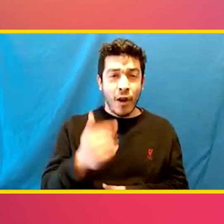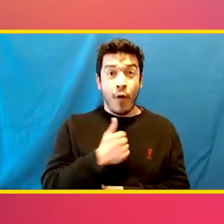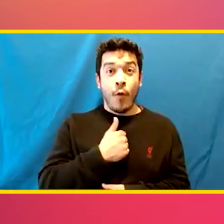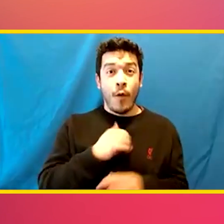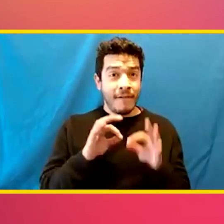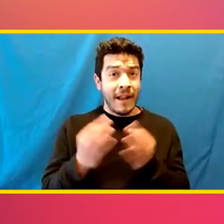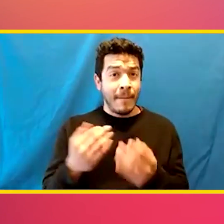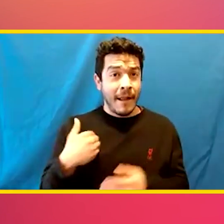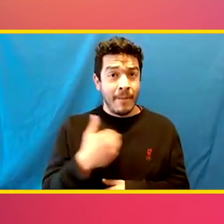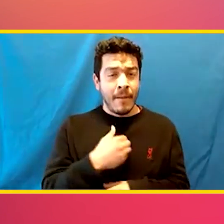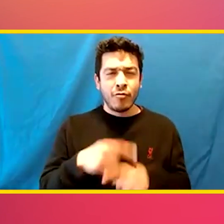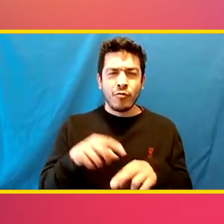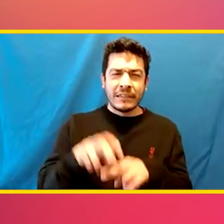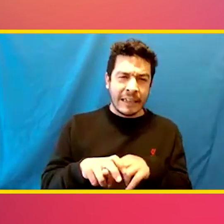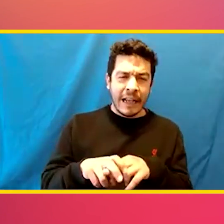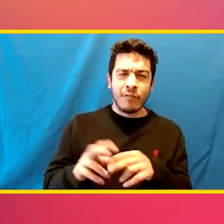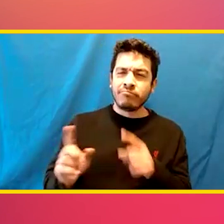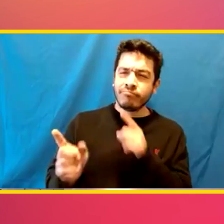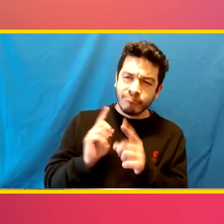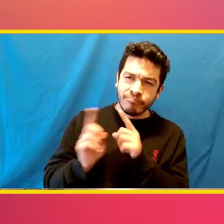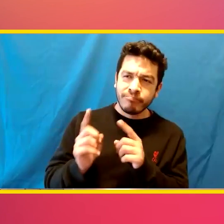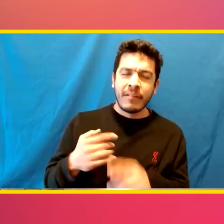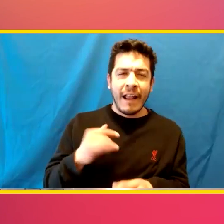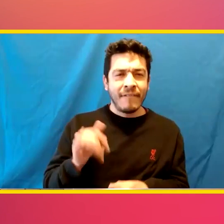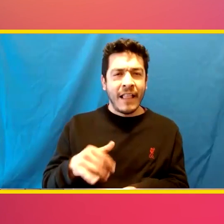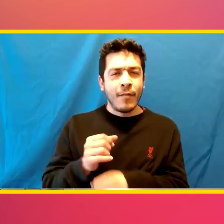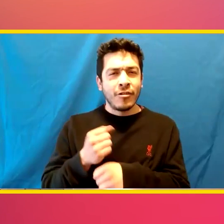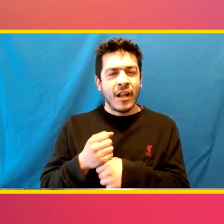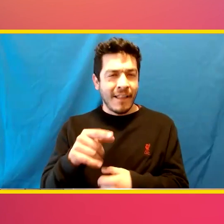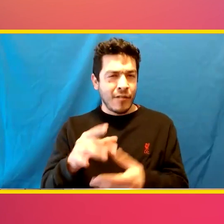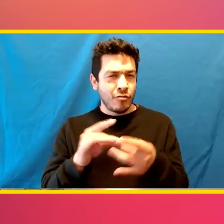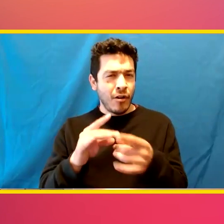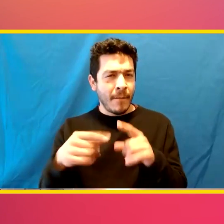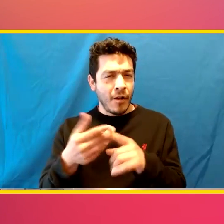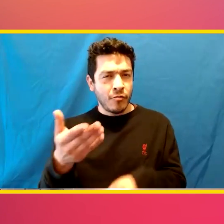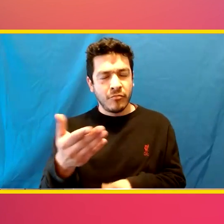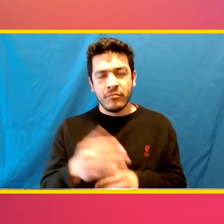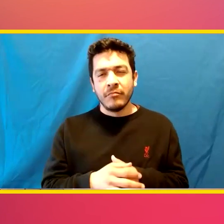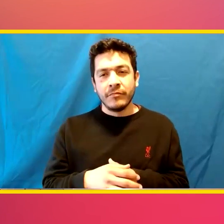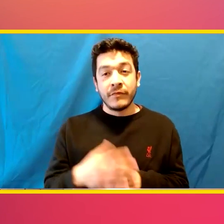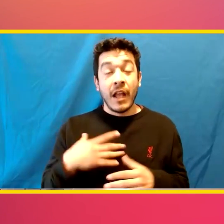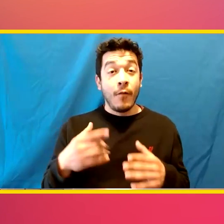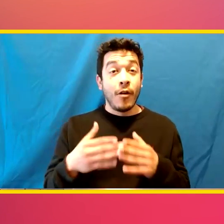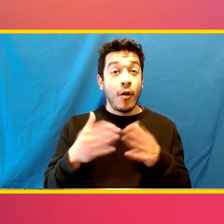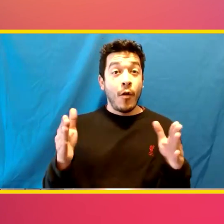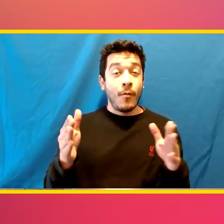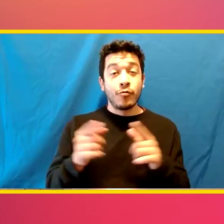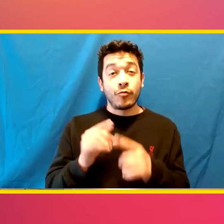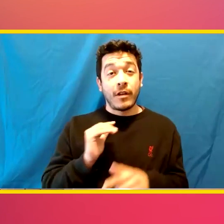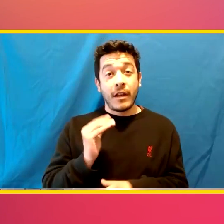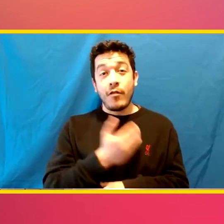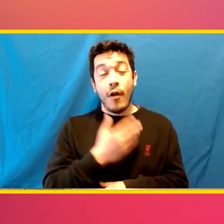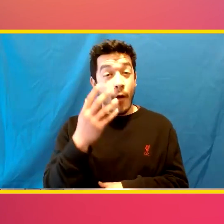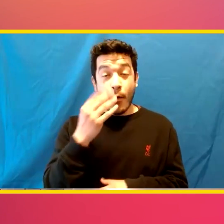that productive discourse that you are naming. I want to open it up to